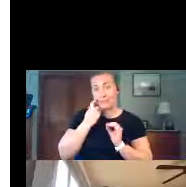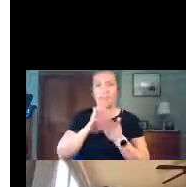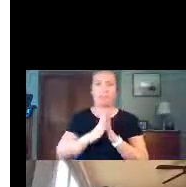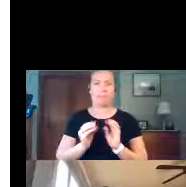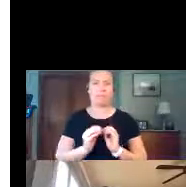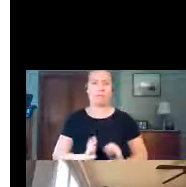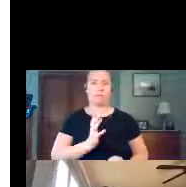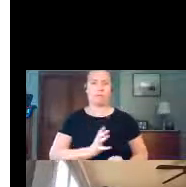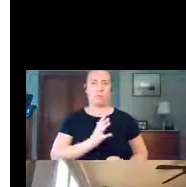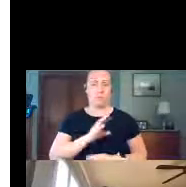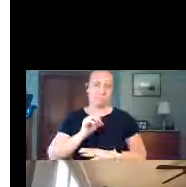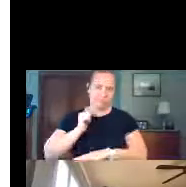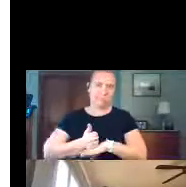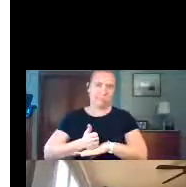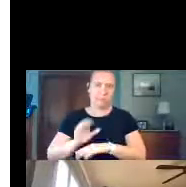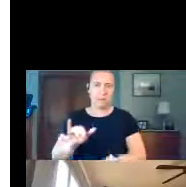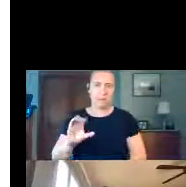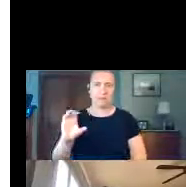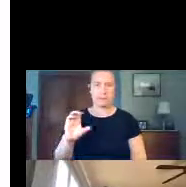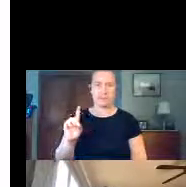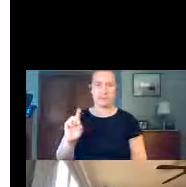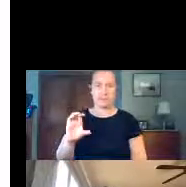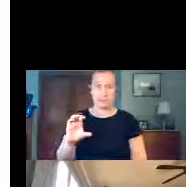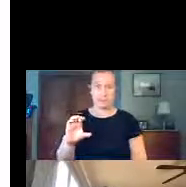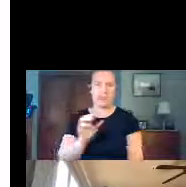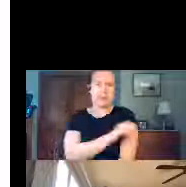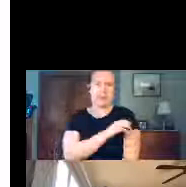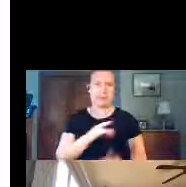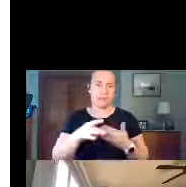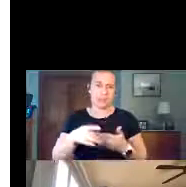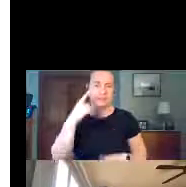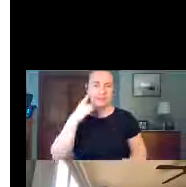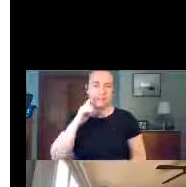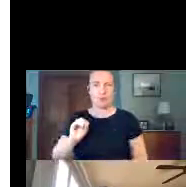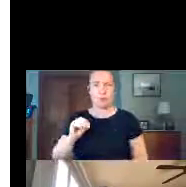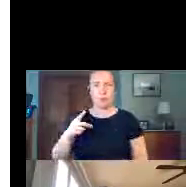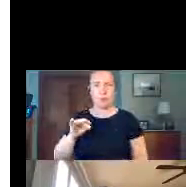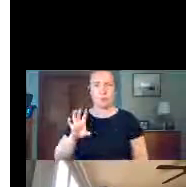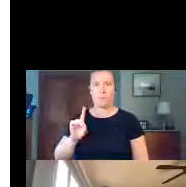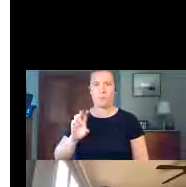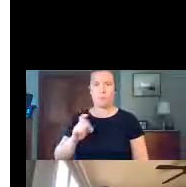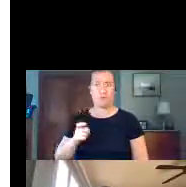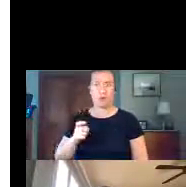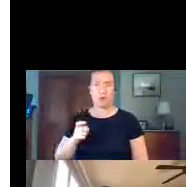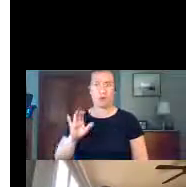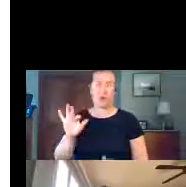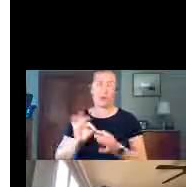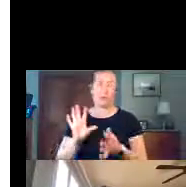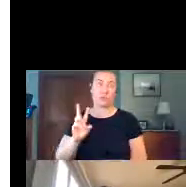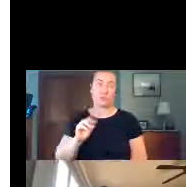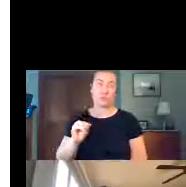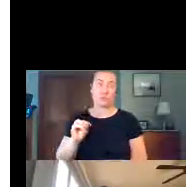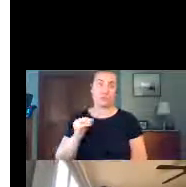and codified by the CDC in clinical guidelines for opioid prescribing that were released in 2016.